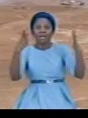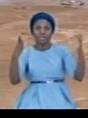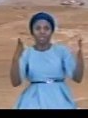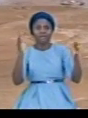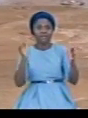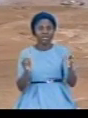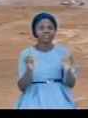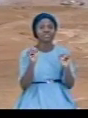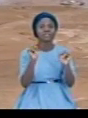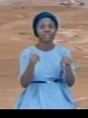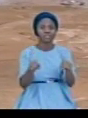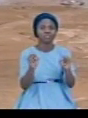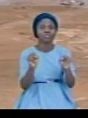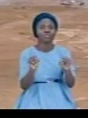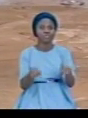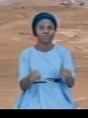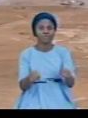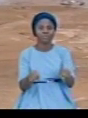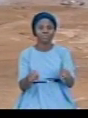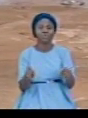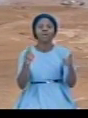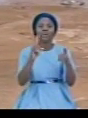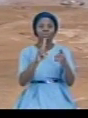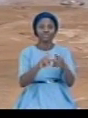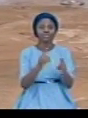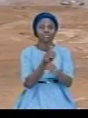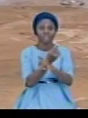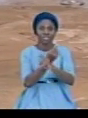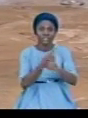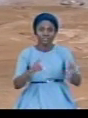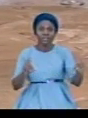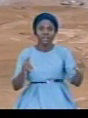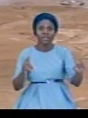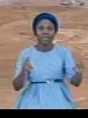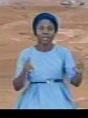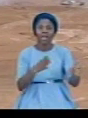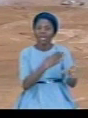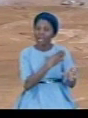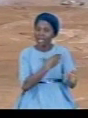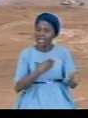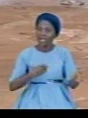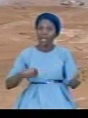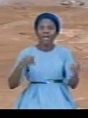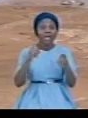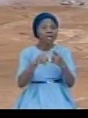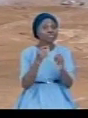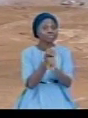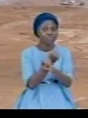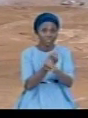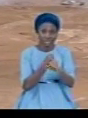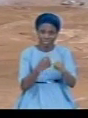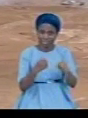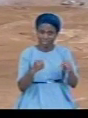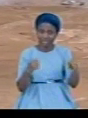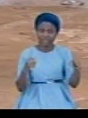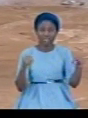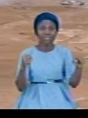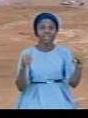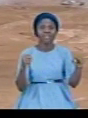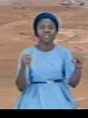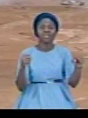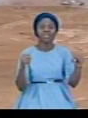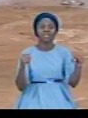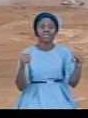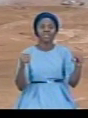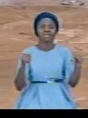able. Abundantly able to deliver, to deliver, and to